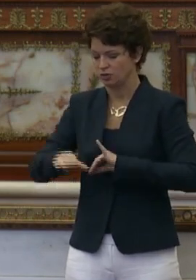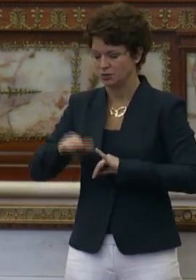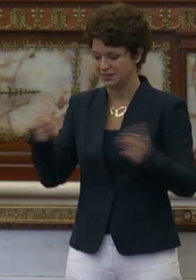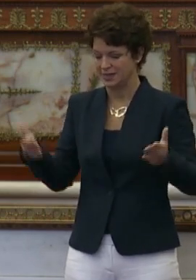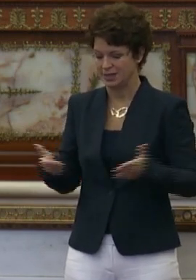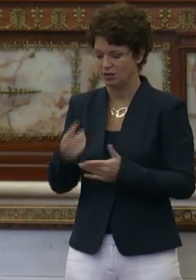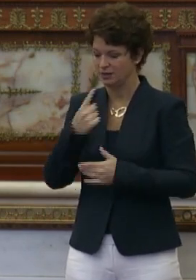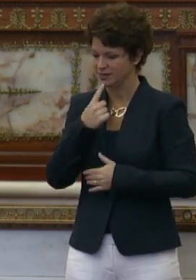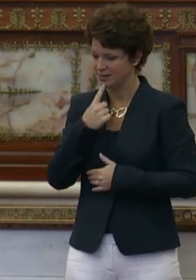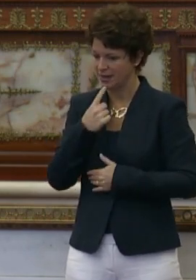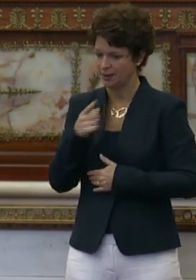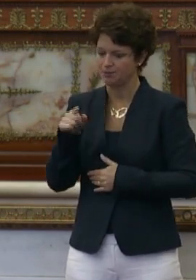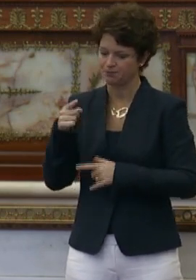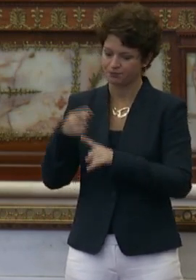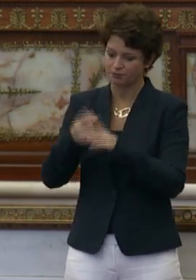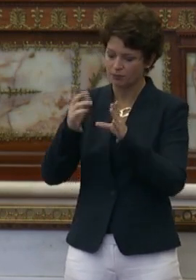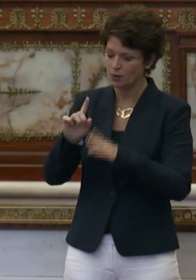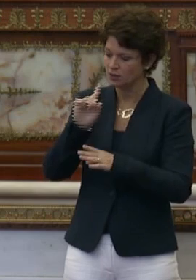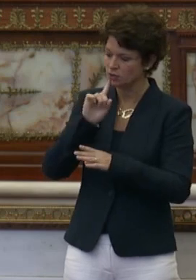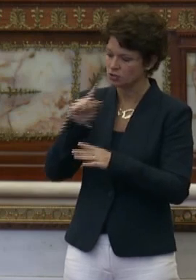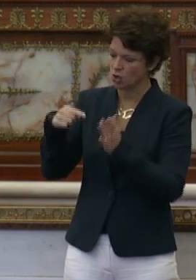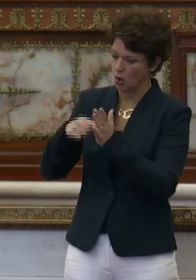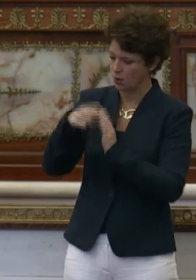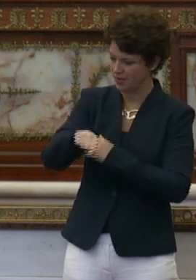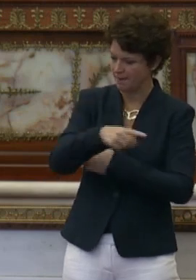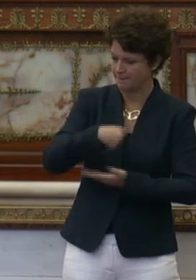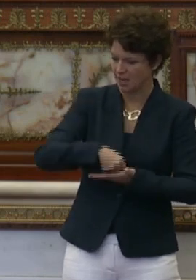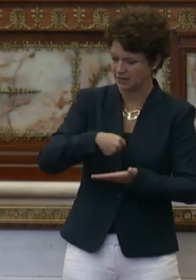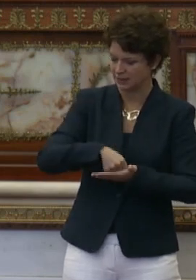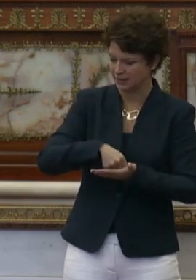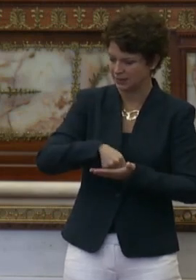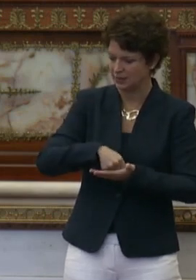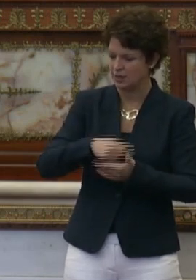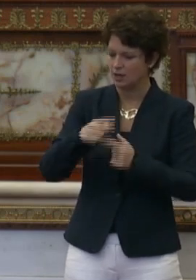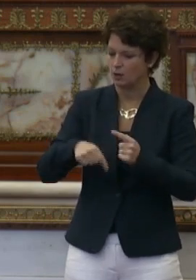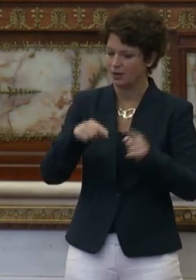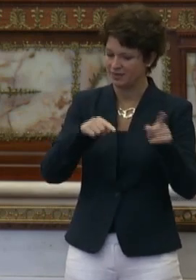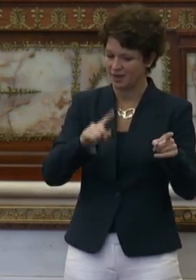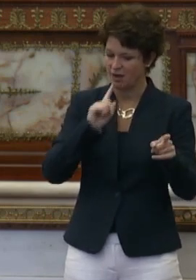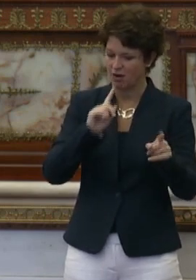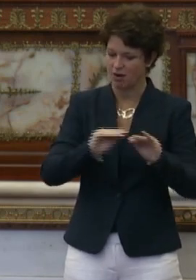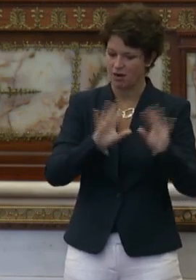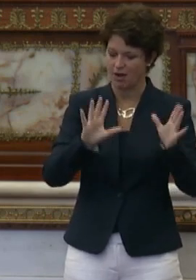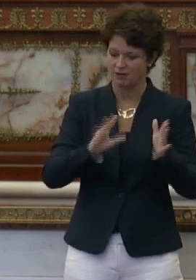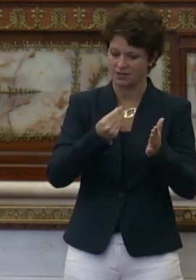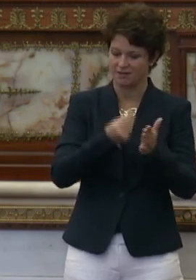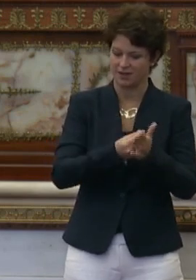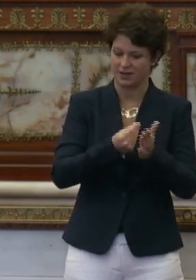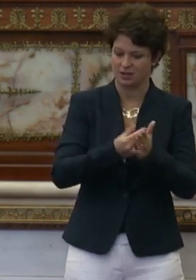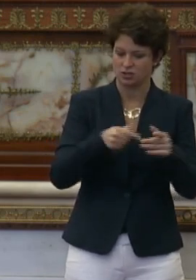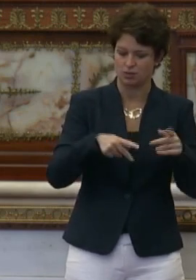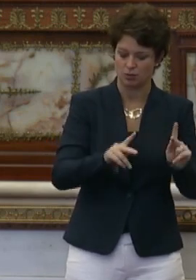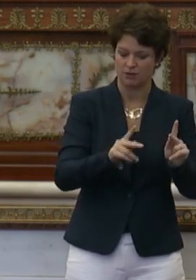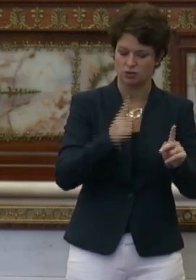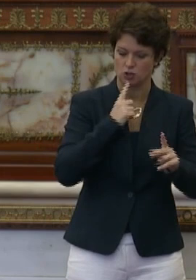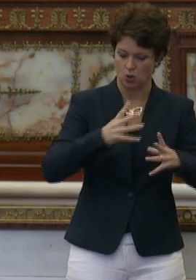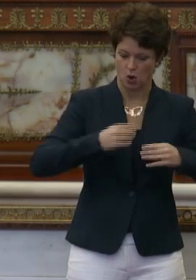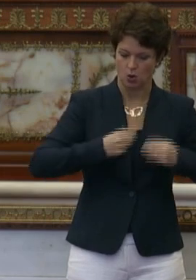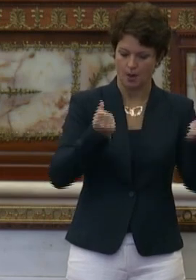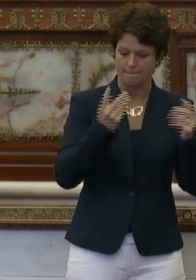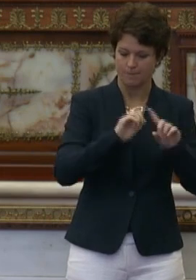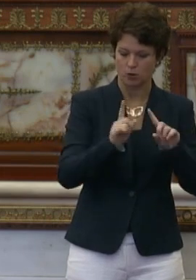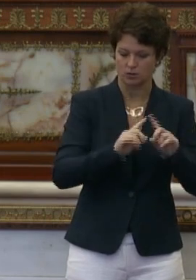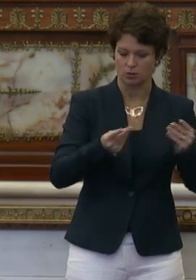say that renters are the ones who owe them money when they are obviously financially privileged to be able to own